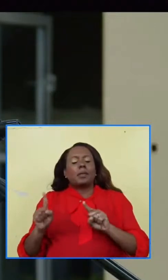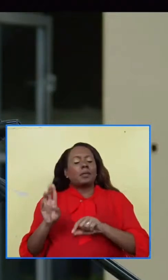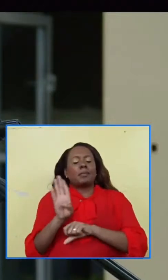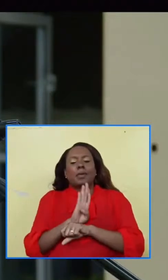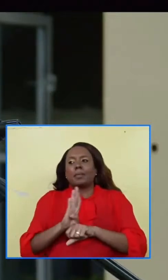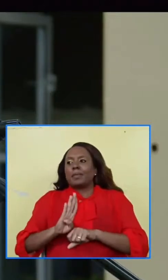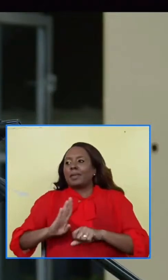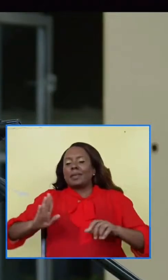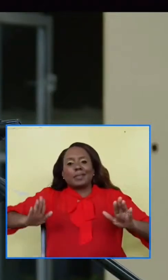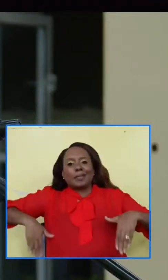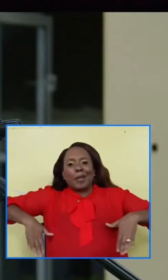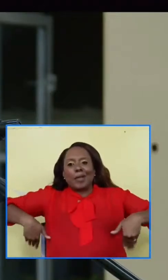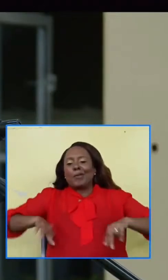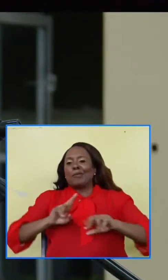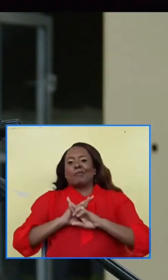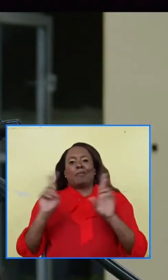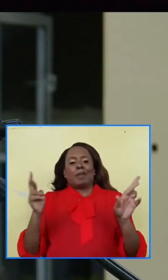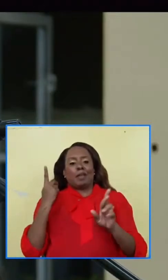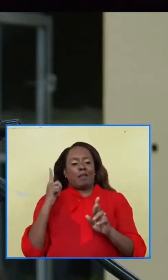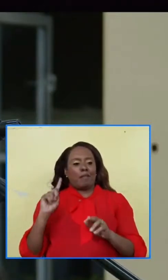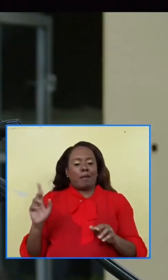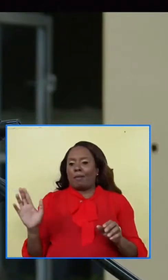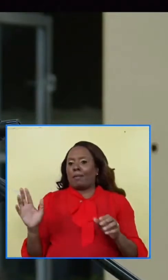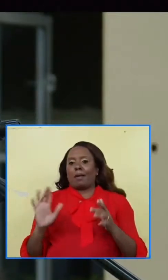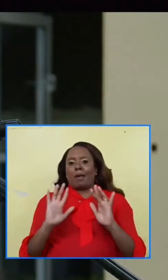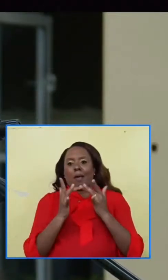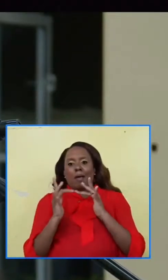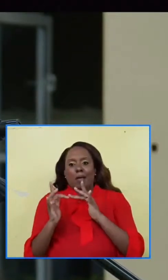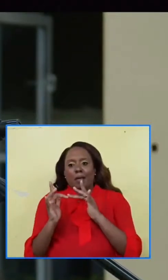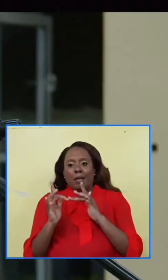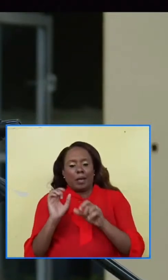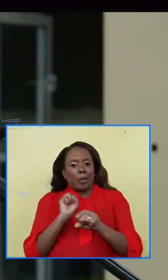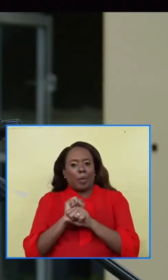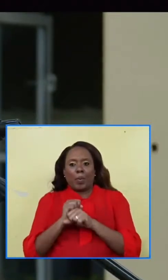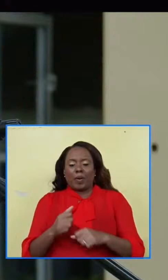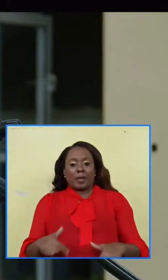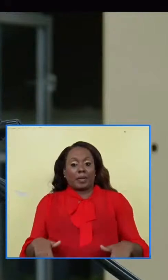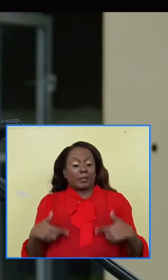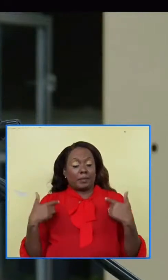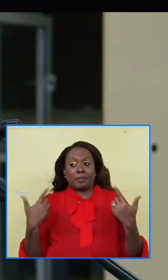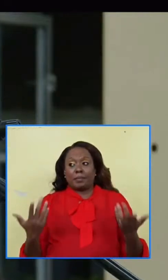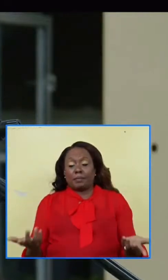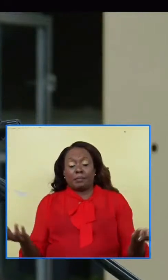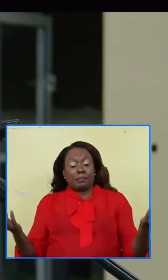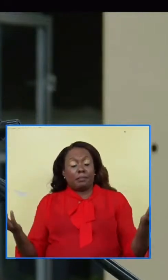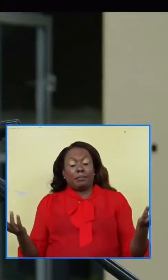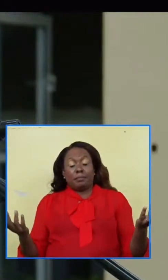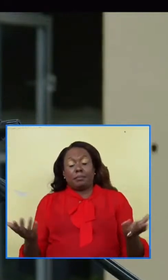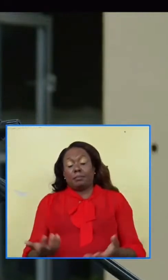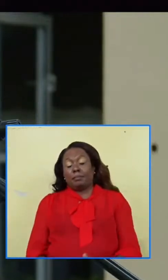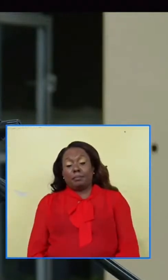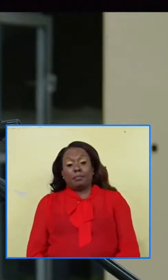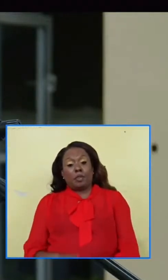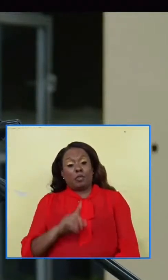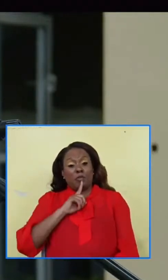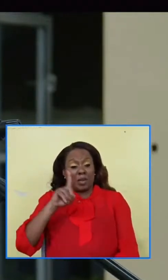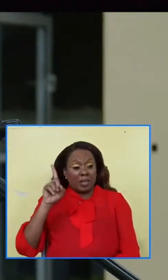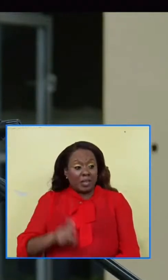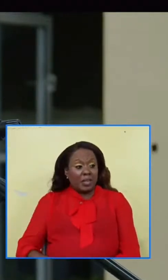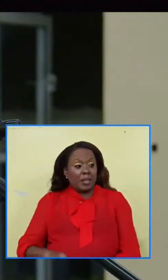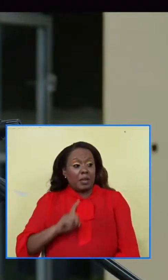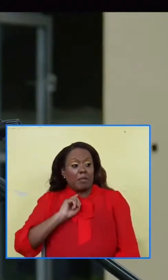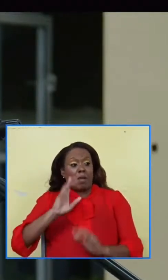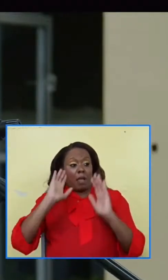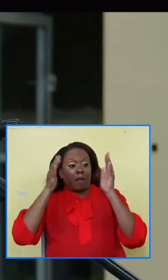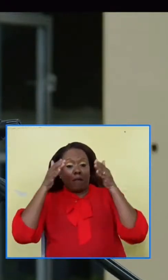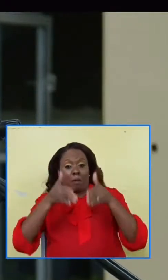ready as yet for the online work life. And I think that's something that really needs to be